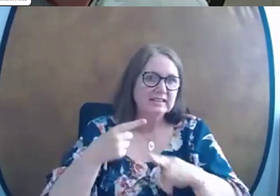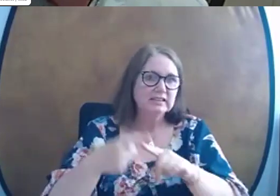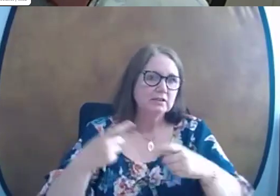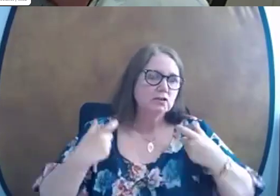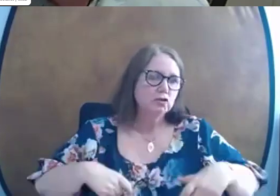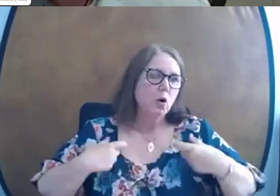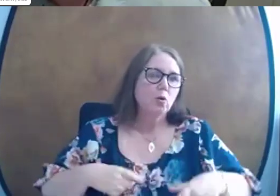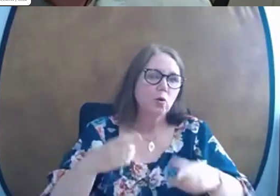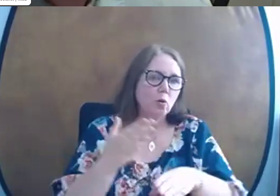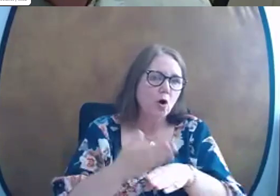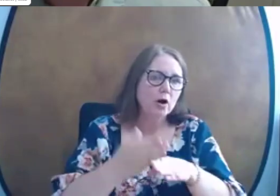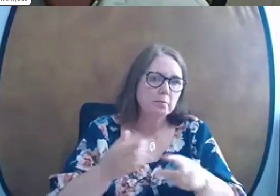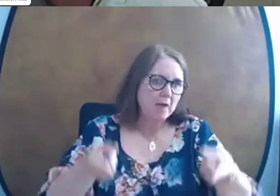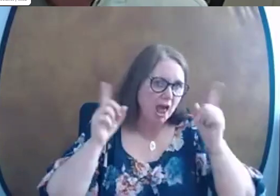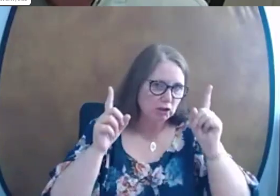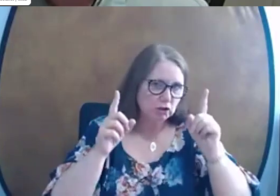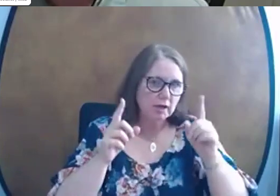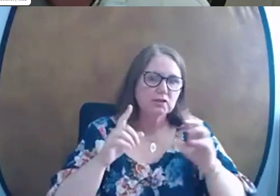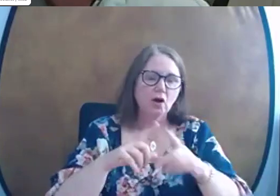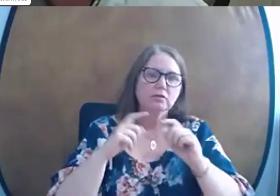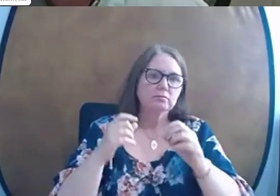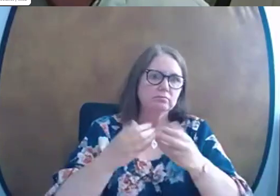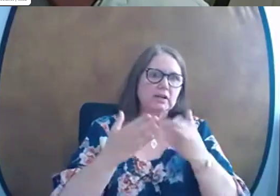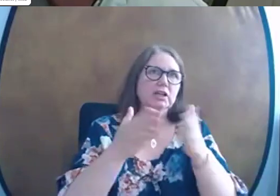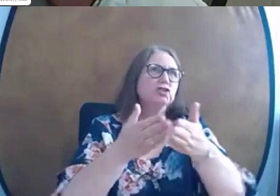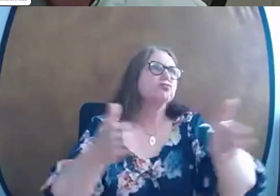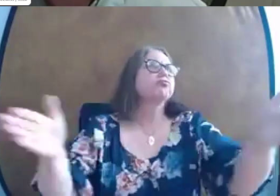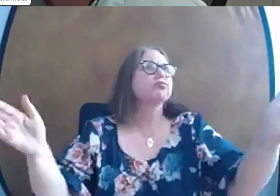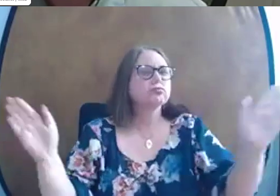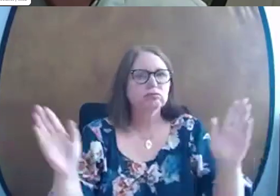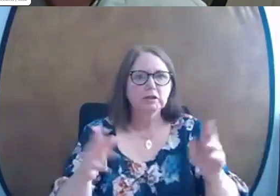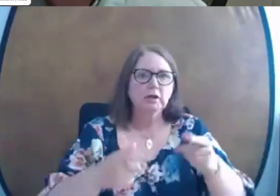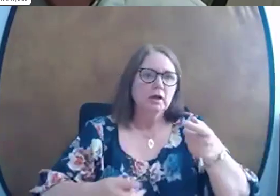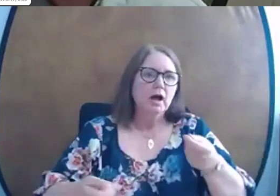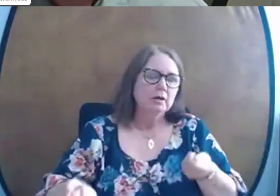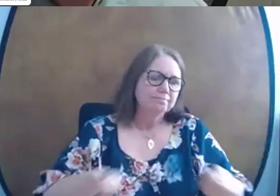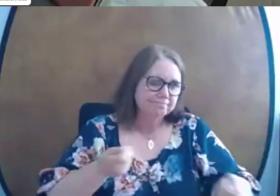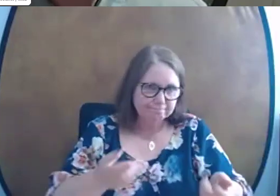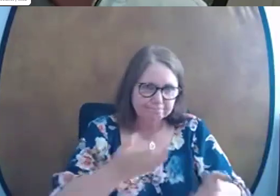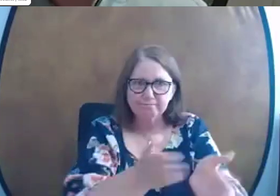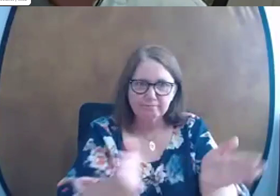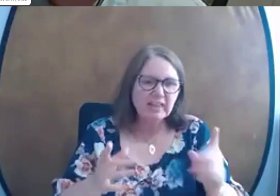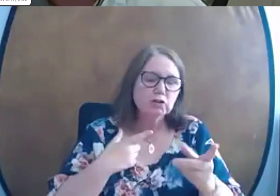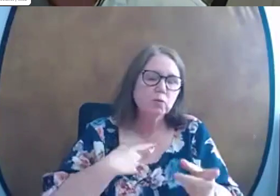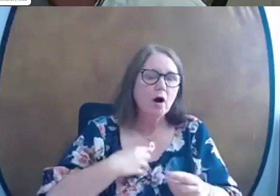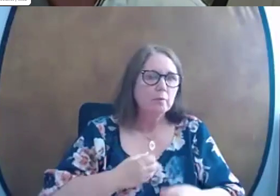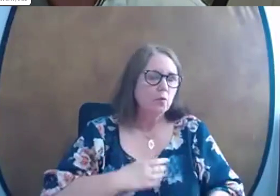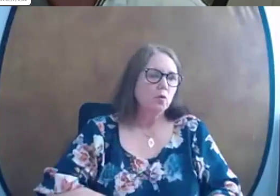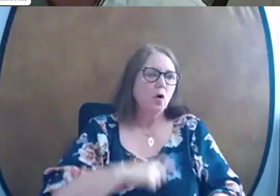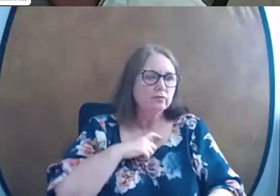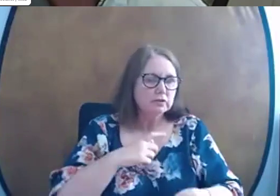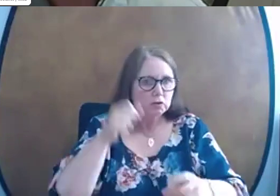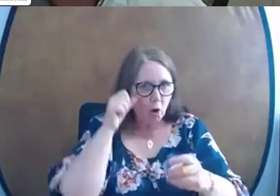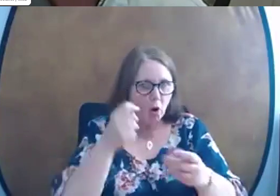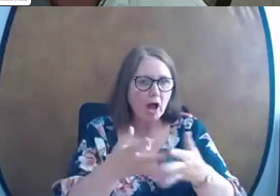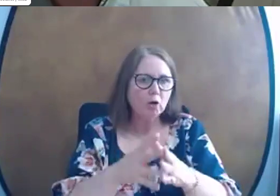think, just a little bit of background as a social worker working in management. Gosh, there's a raw scope of management,